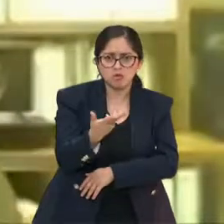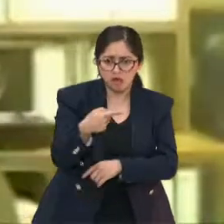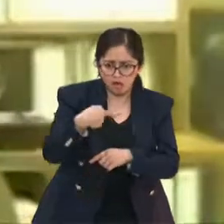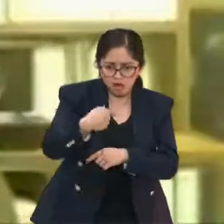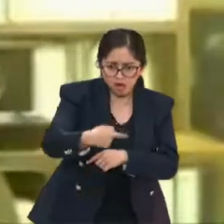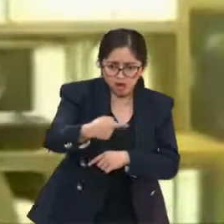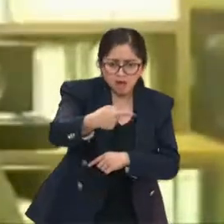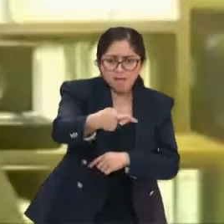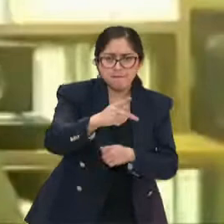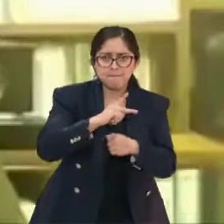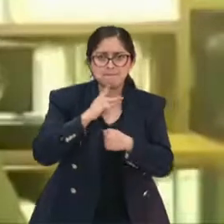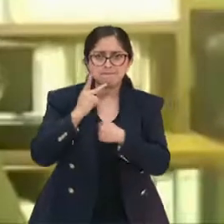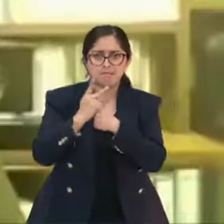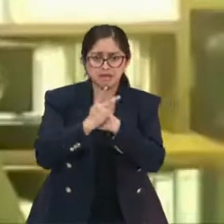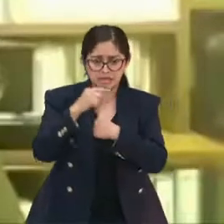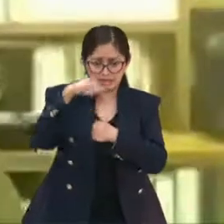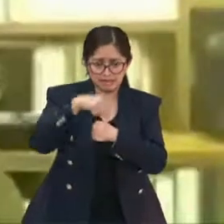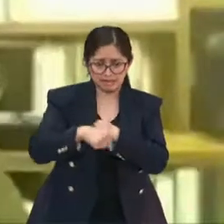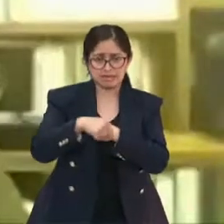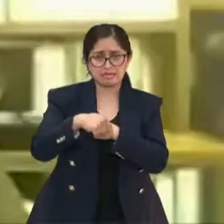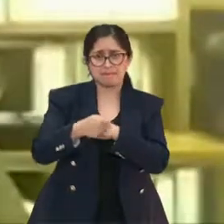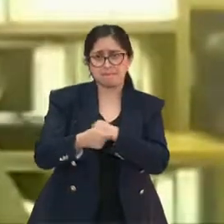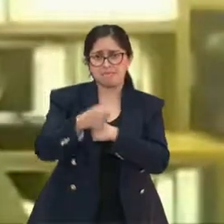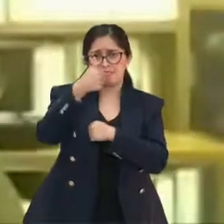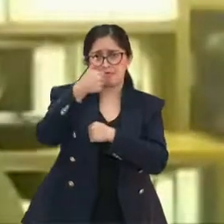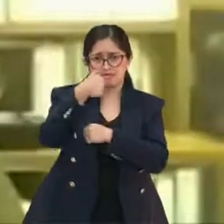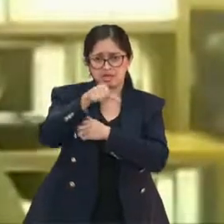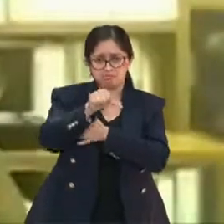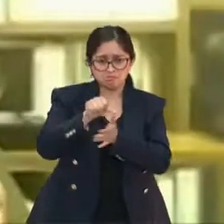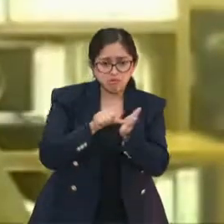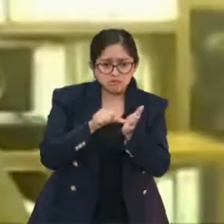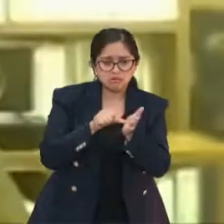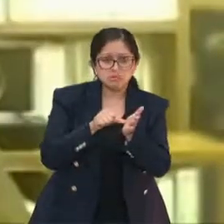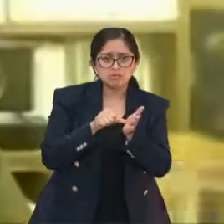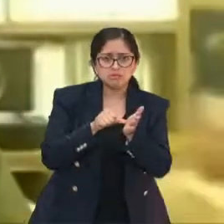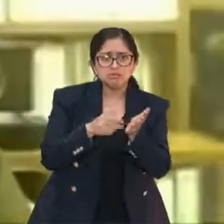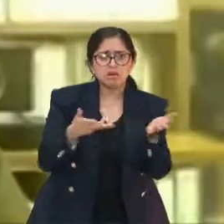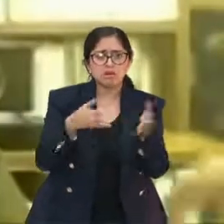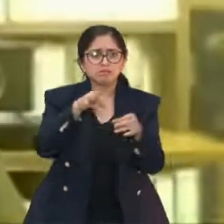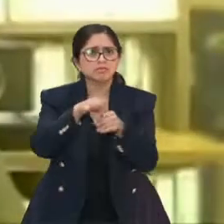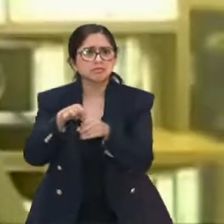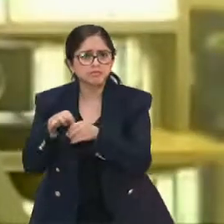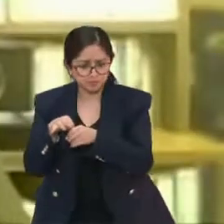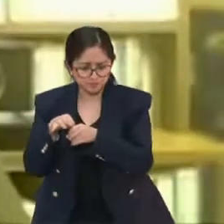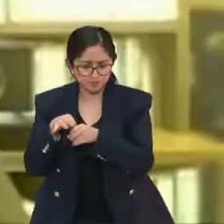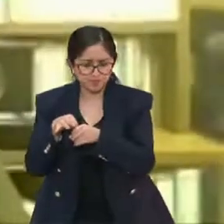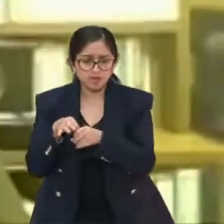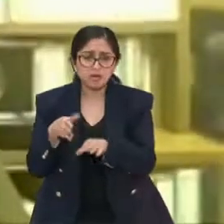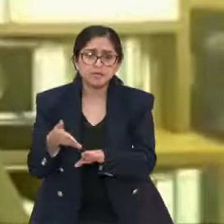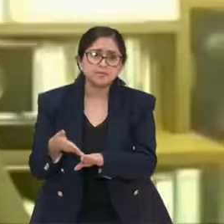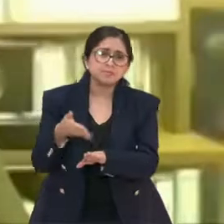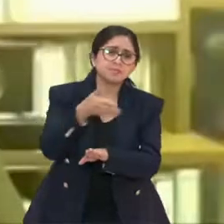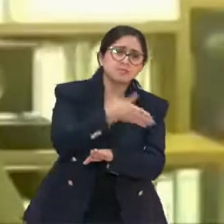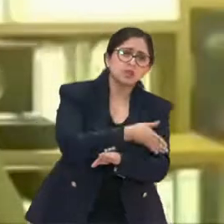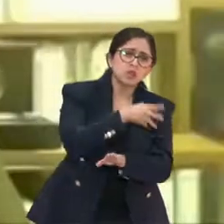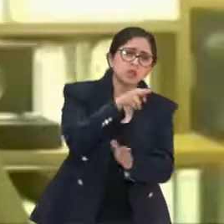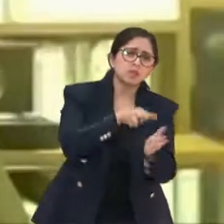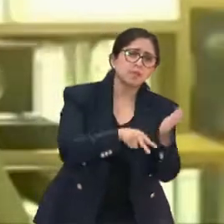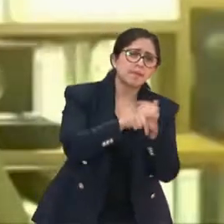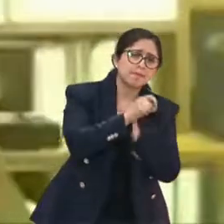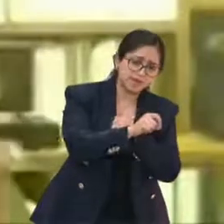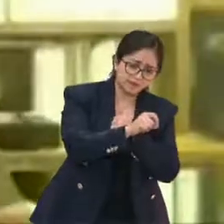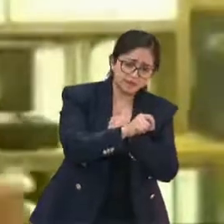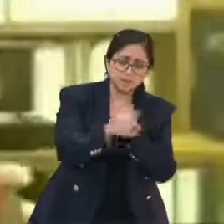to be inside that group with those electoral processes in this first semester. So what has